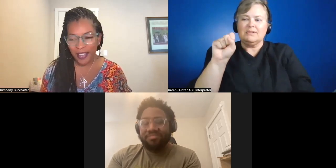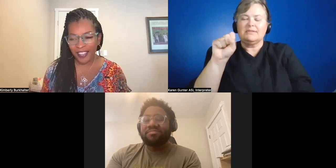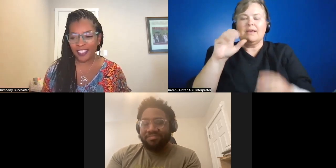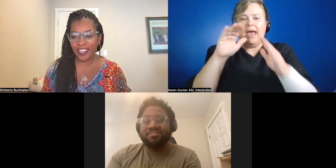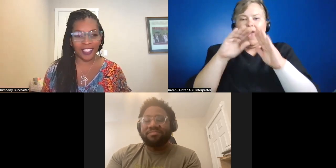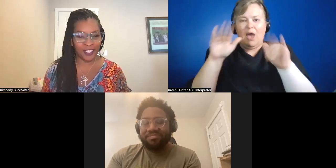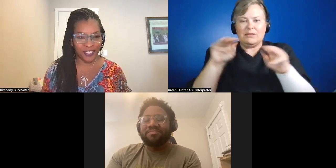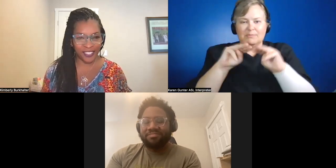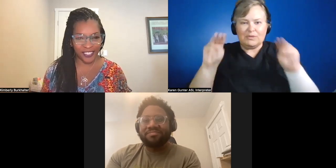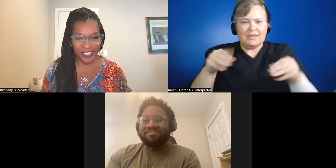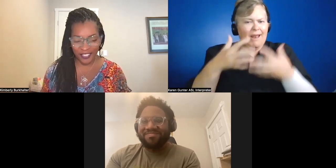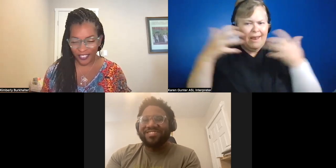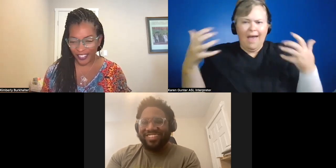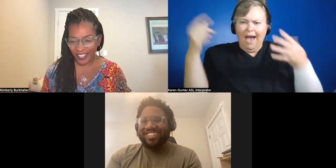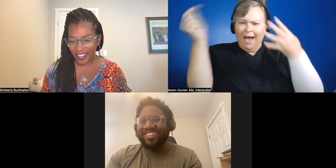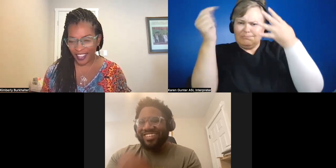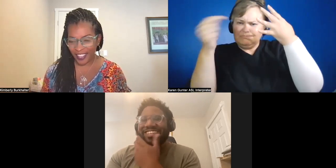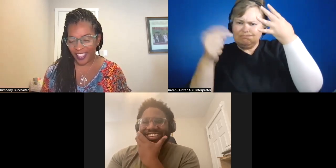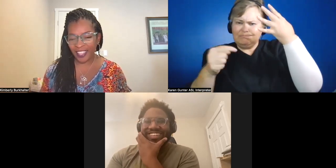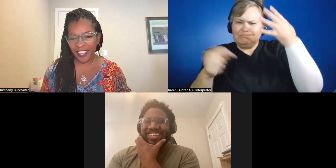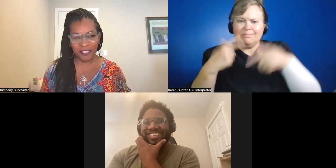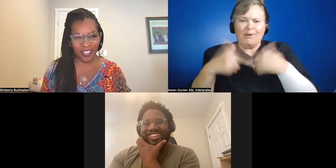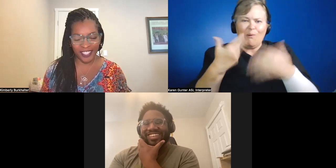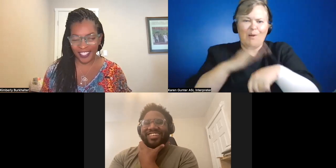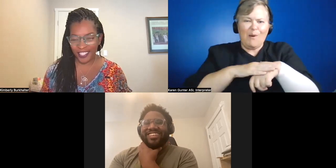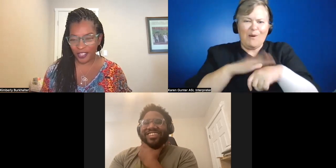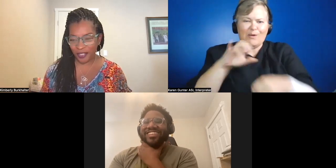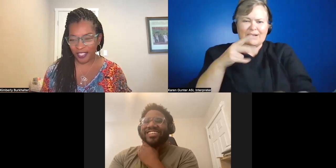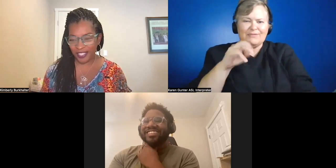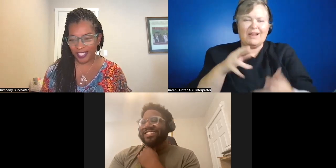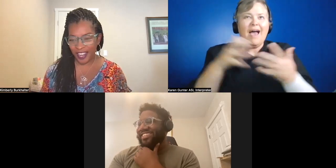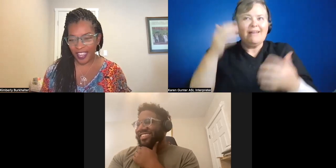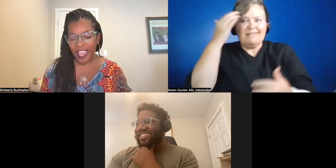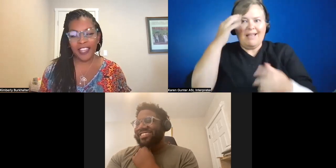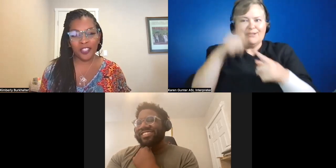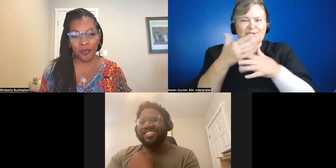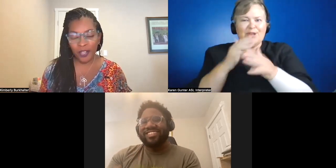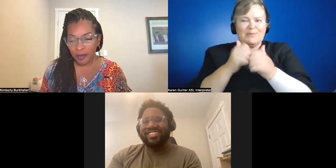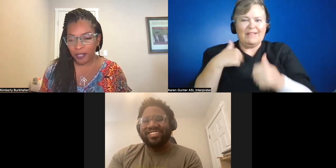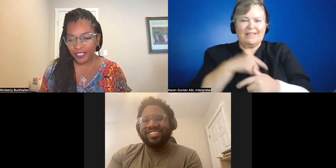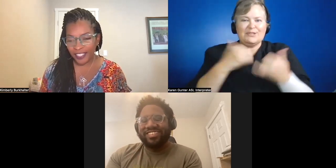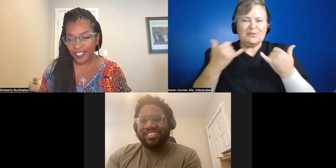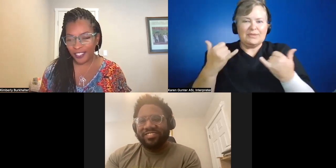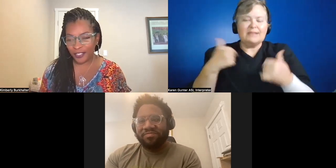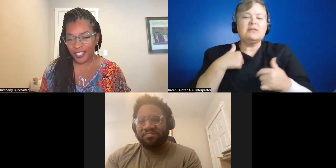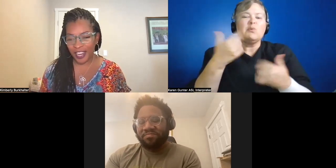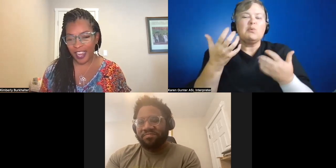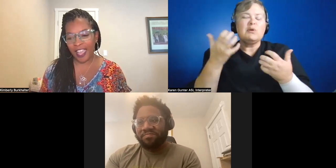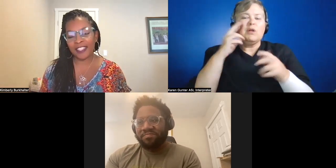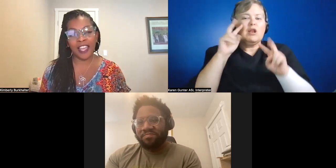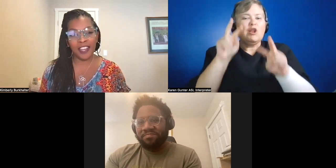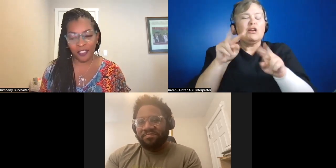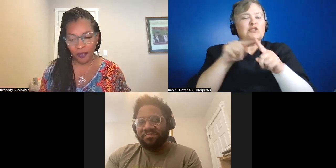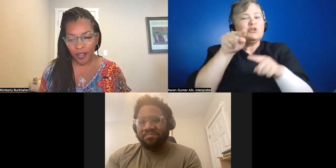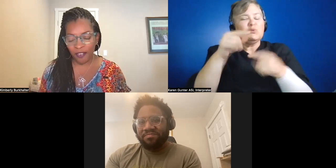Museum. You got a lot going on, Christopher, and a lot of knowledge to share with us today. And so we're going to be looking to you today